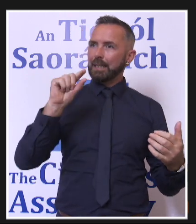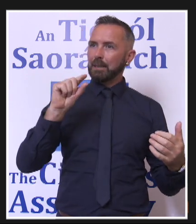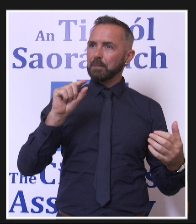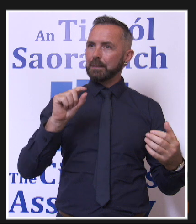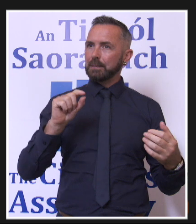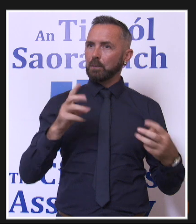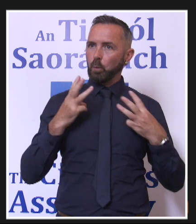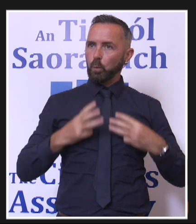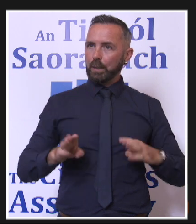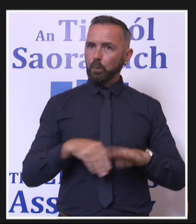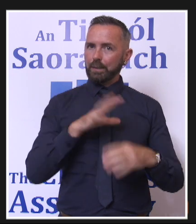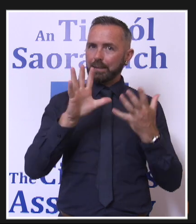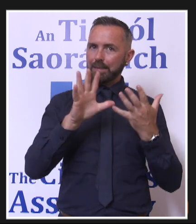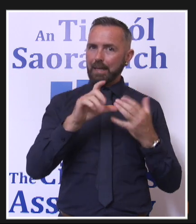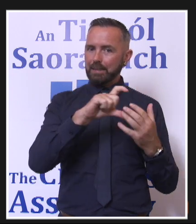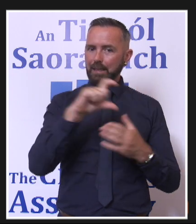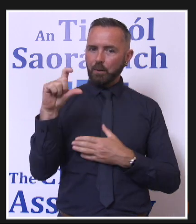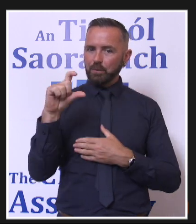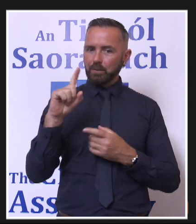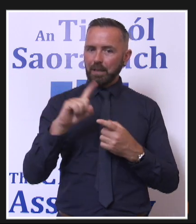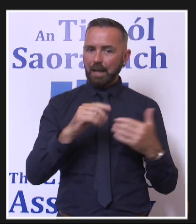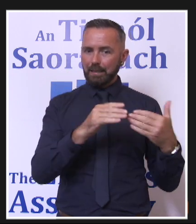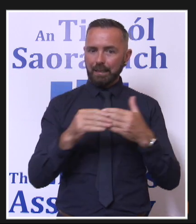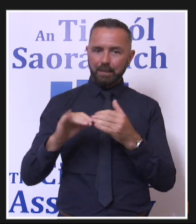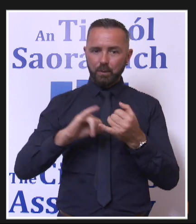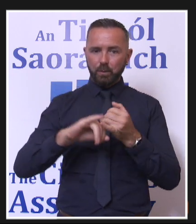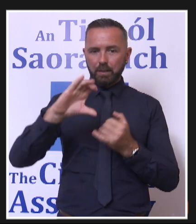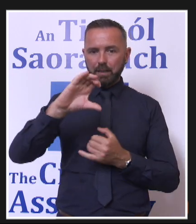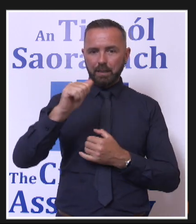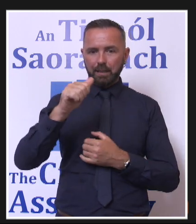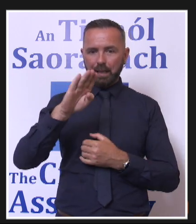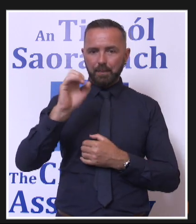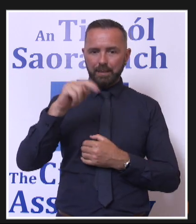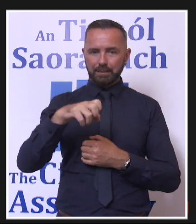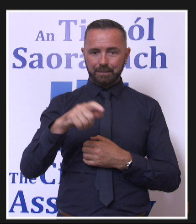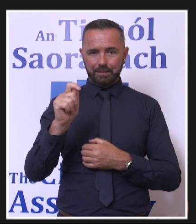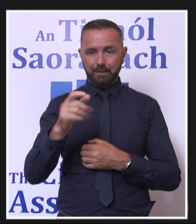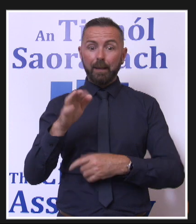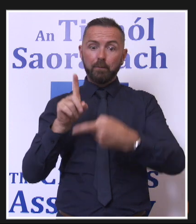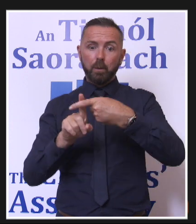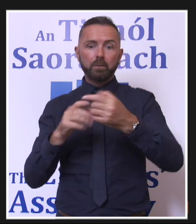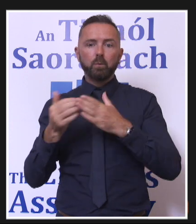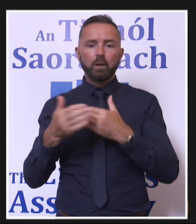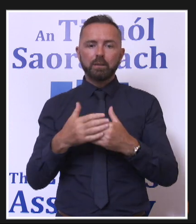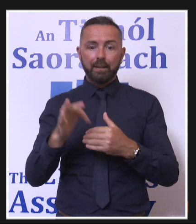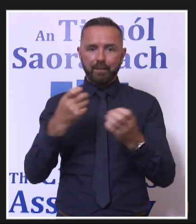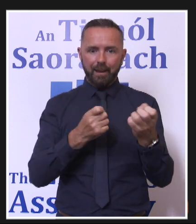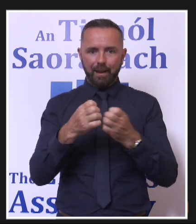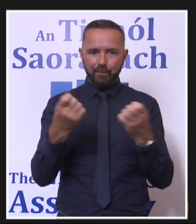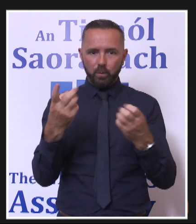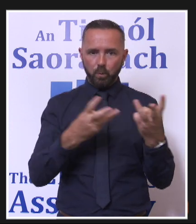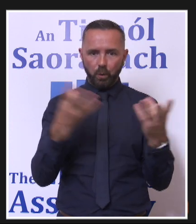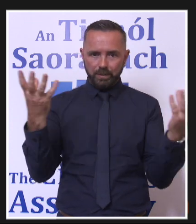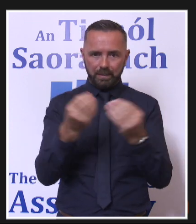cabinet. So the pro of that is if you get everybody aligned, the power of